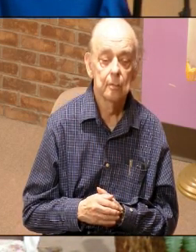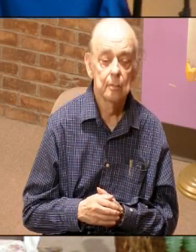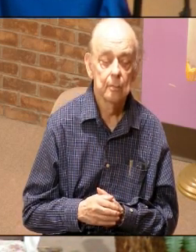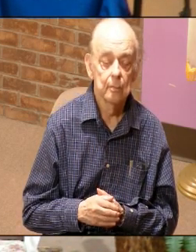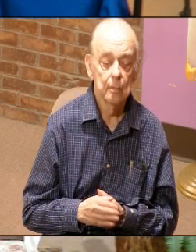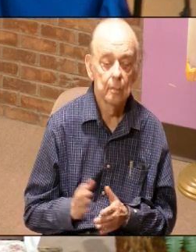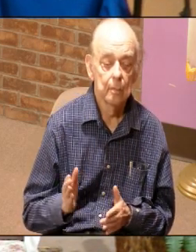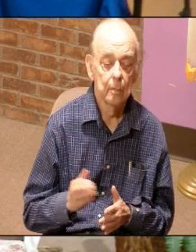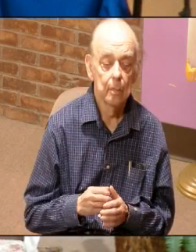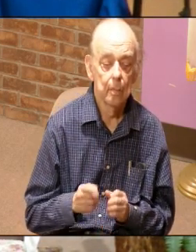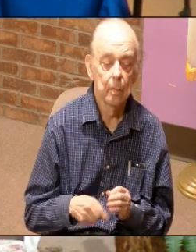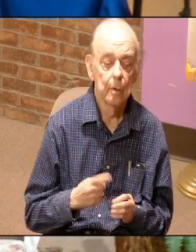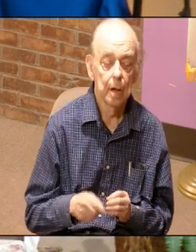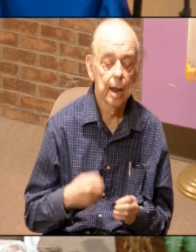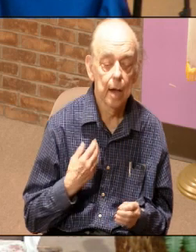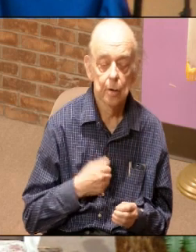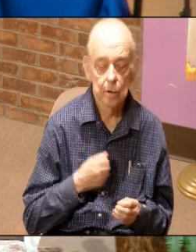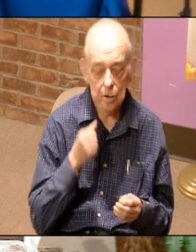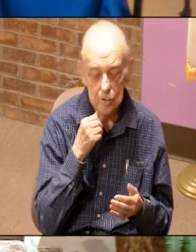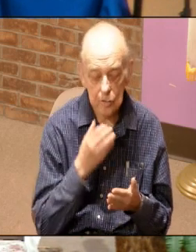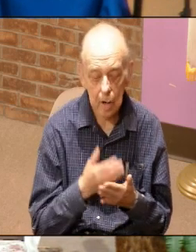I shared with you about our daughter.